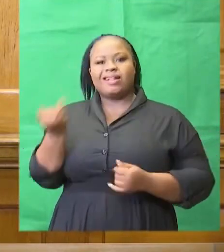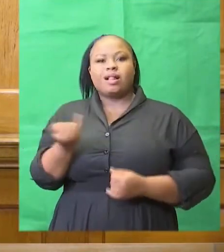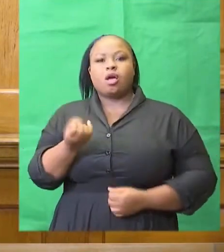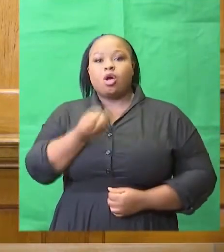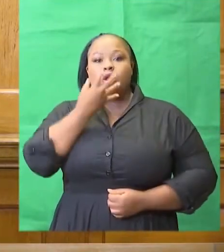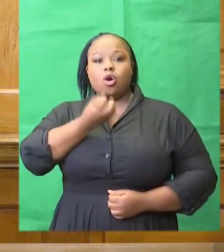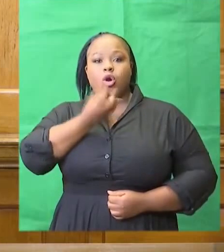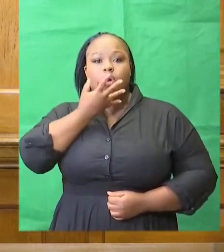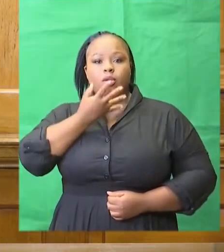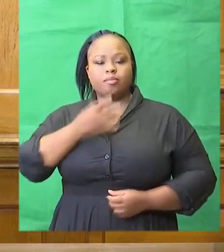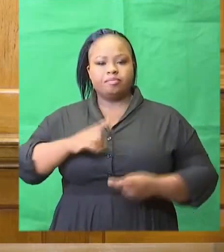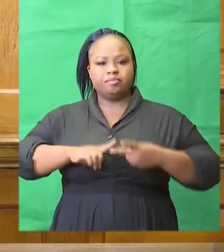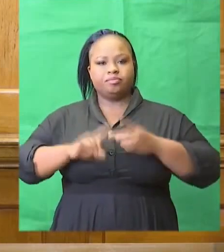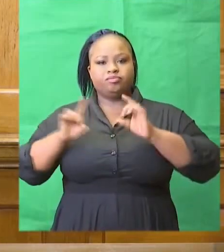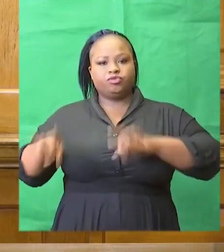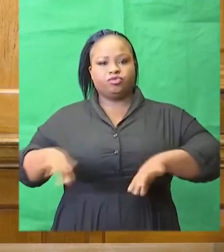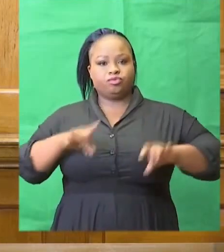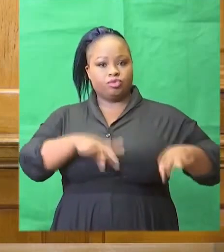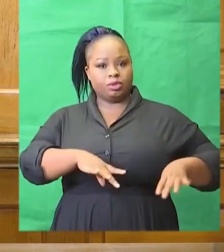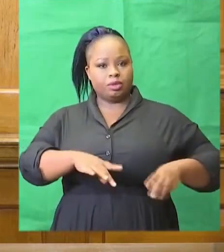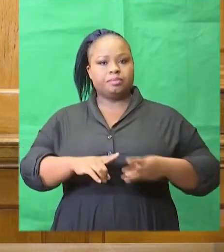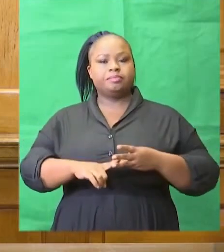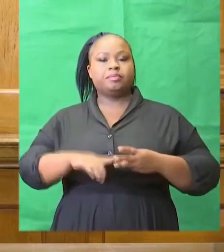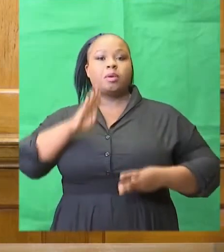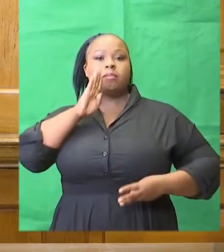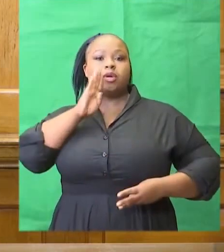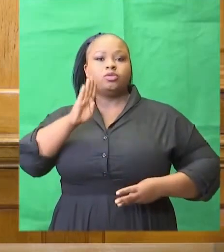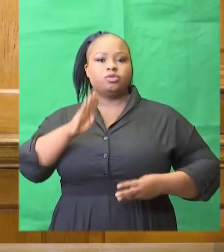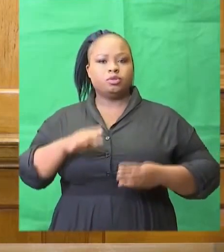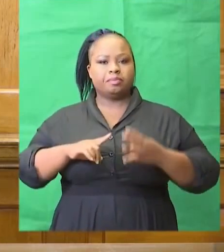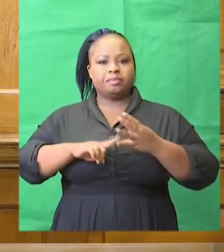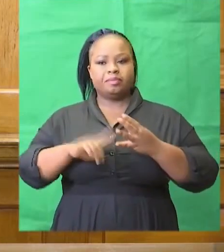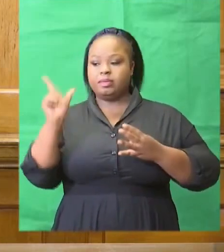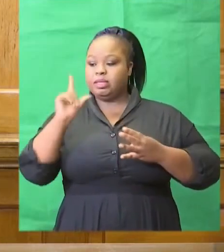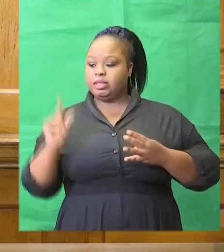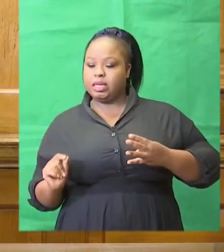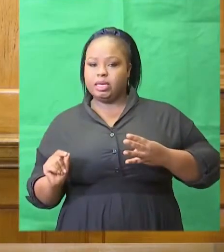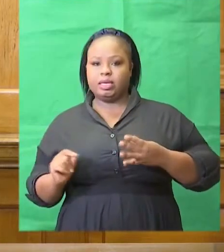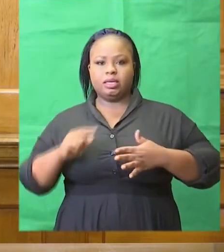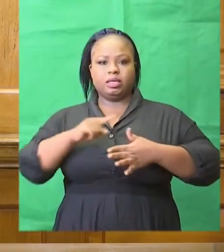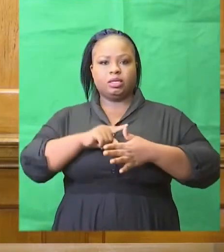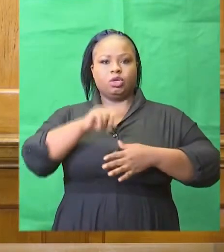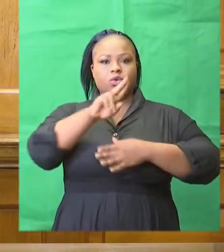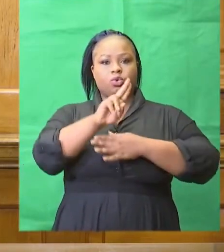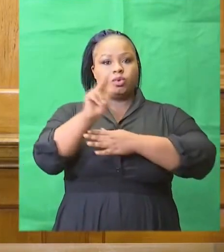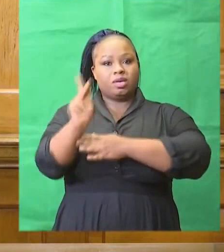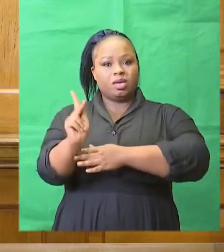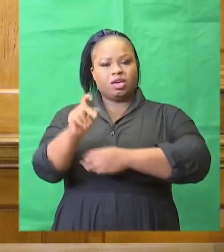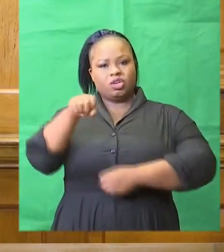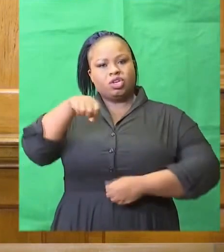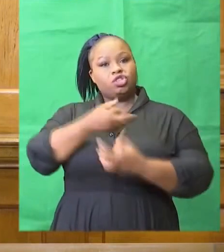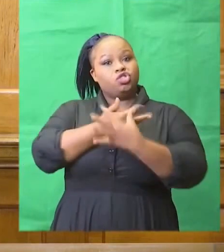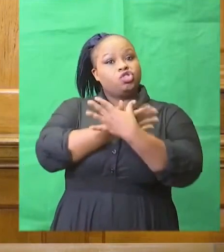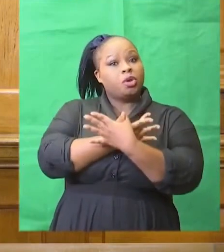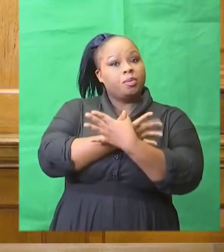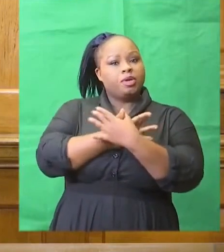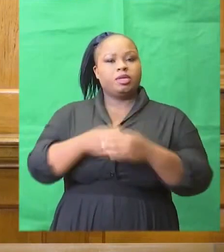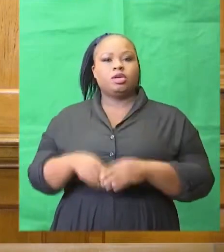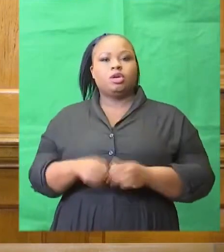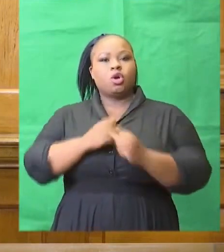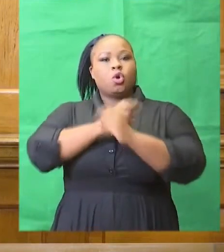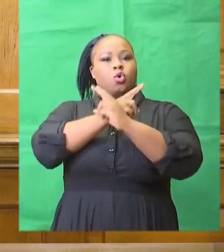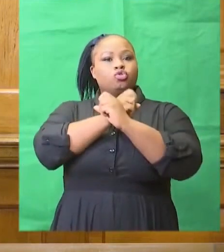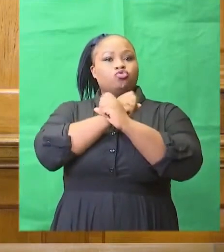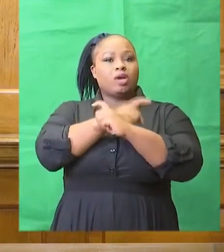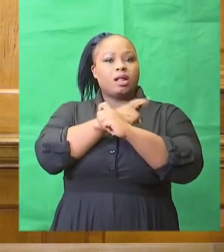Kong, Australia, Belgium, Italy, the United Kingdom, Germany,